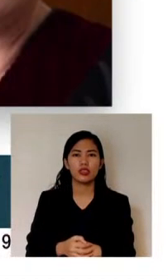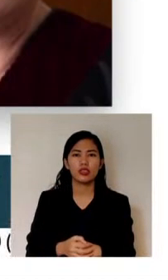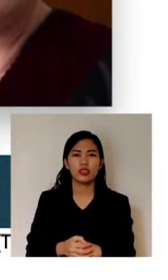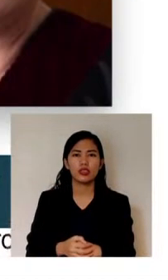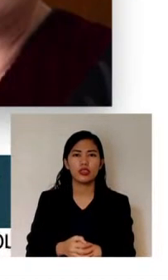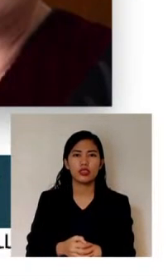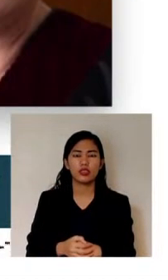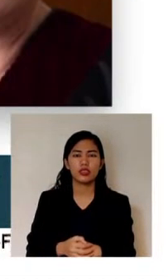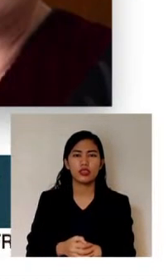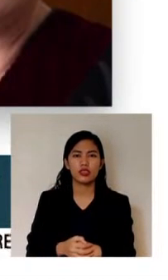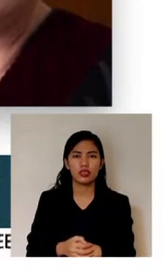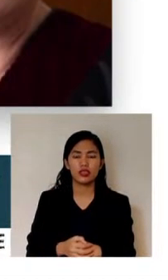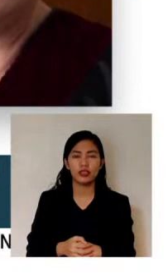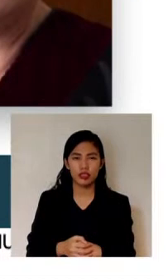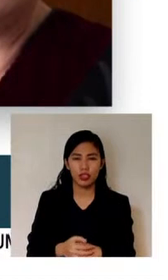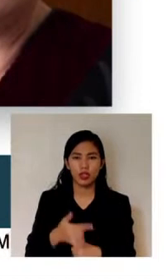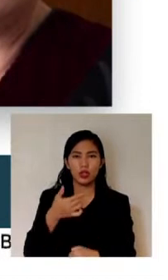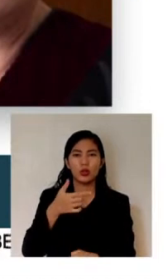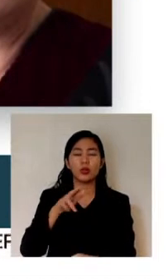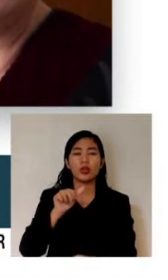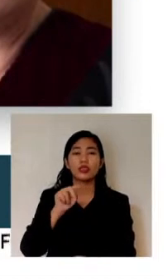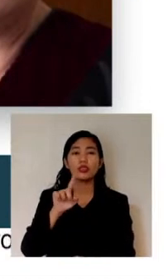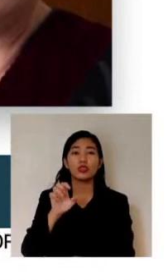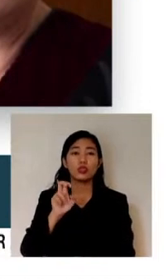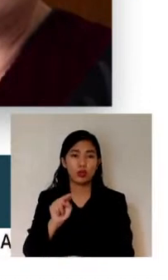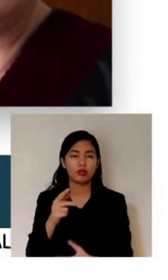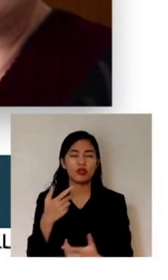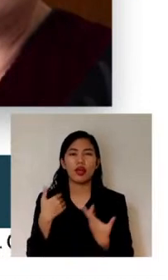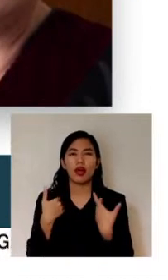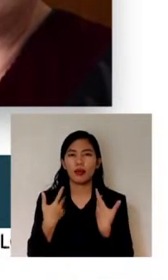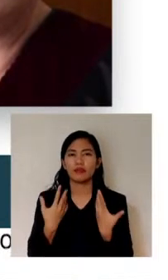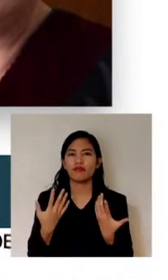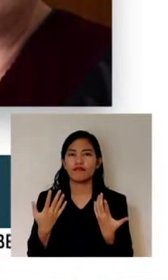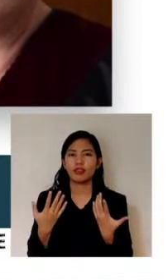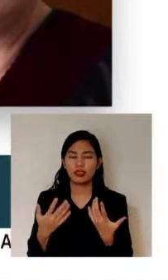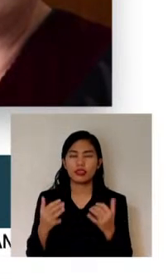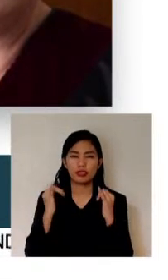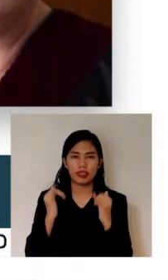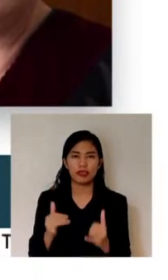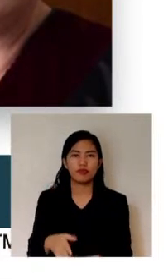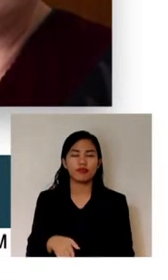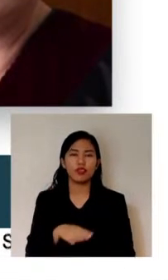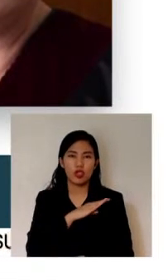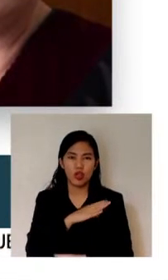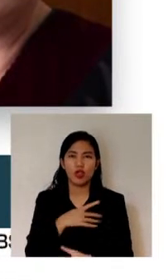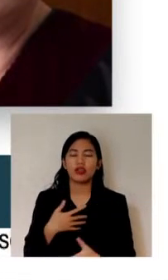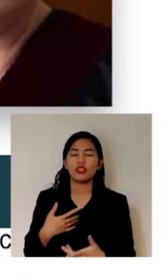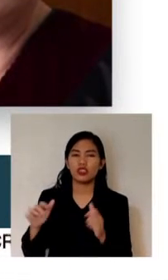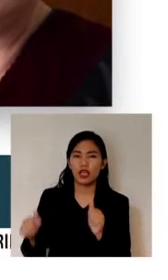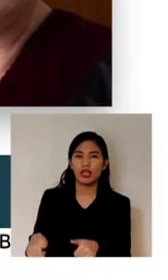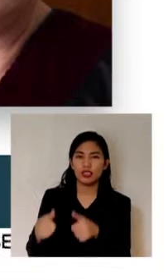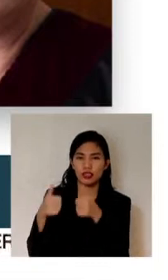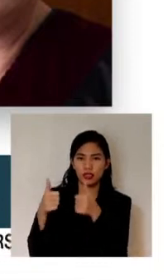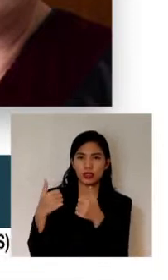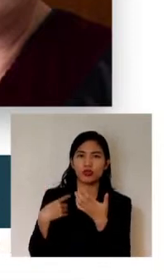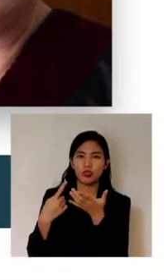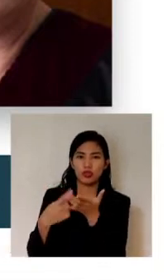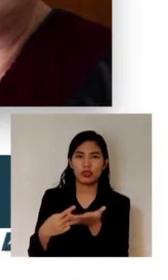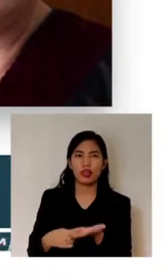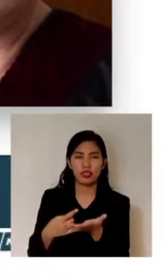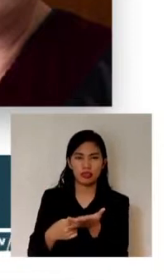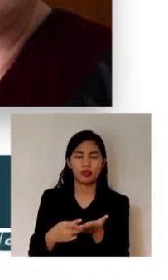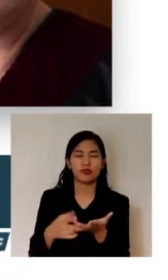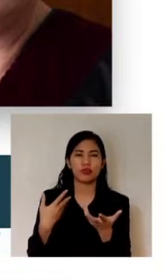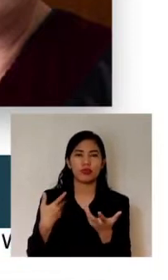is unfazed. She challenges Briones to engage her in a debate on TV. Guanzon maintains she's standing